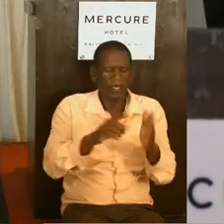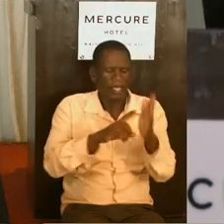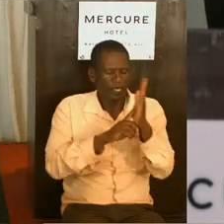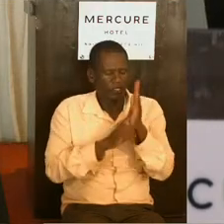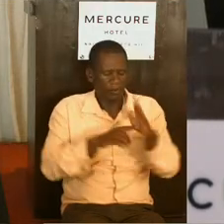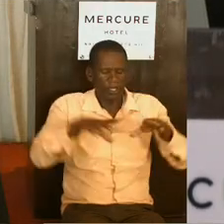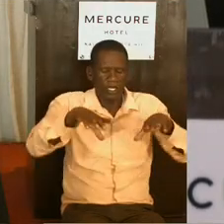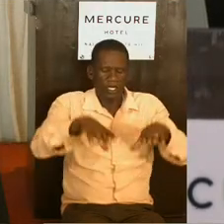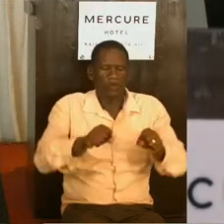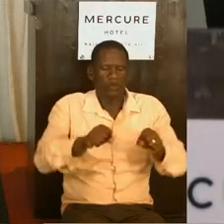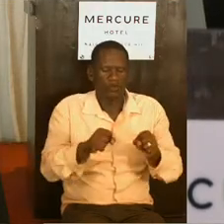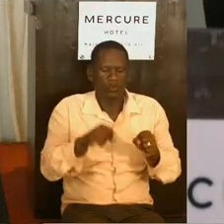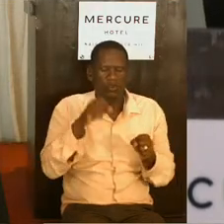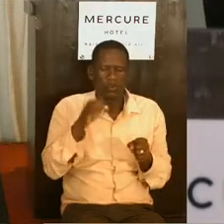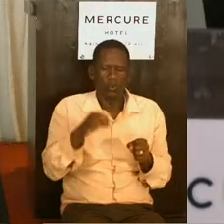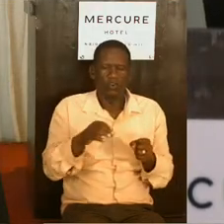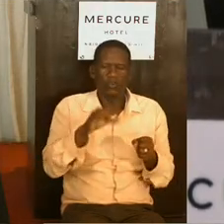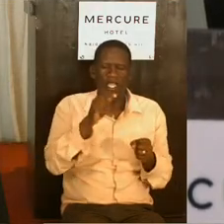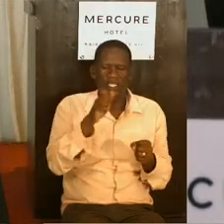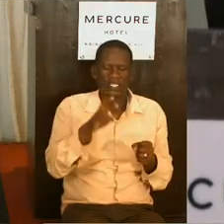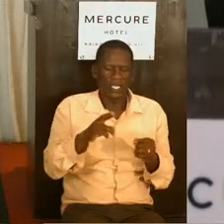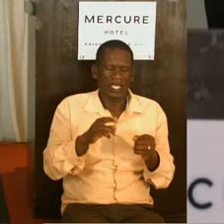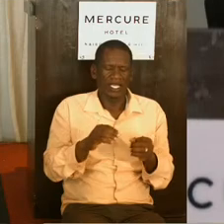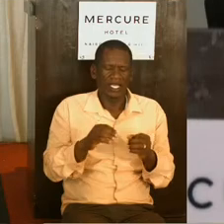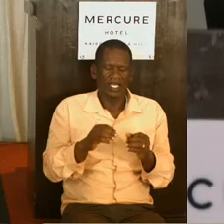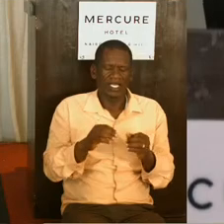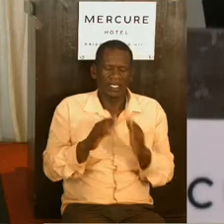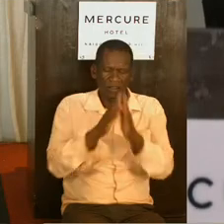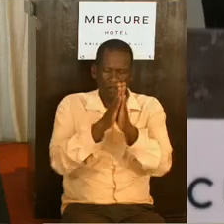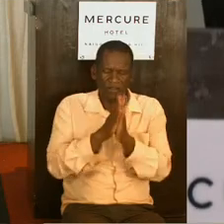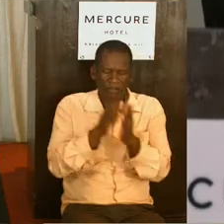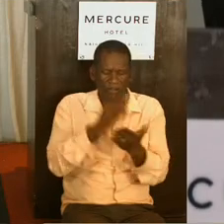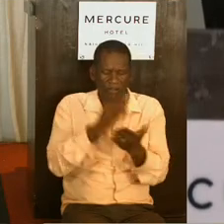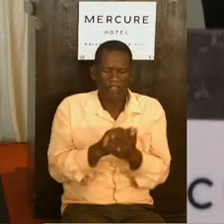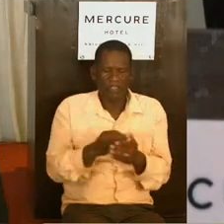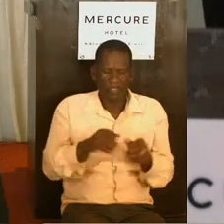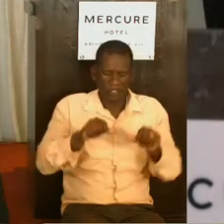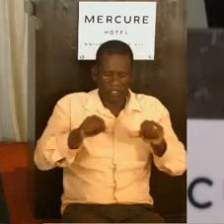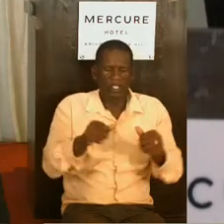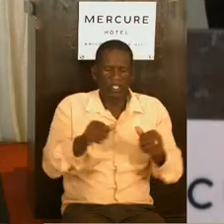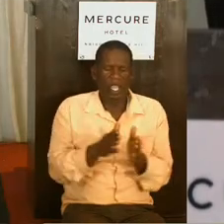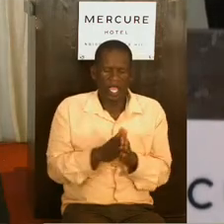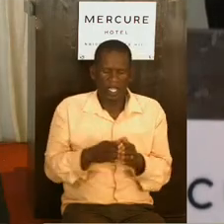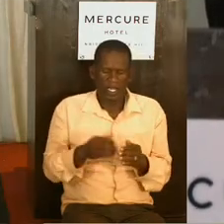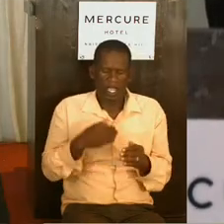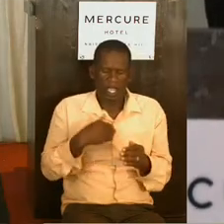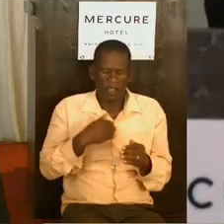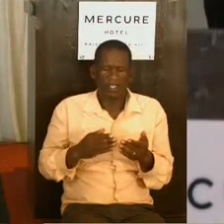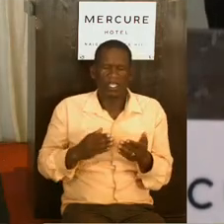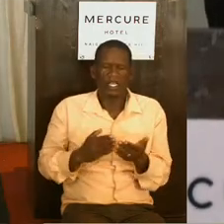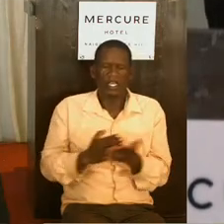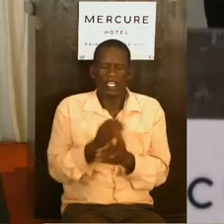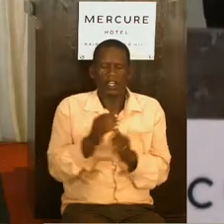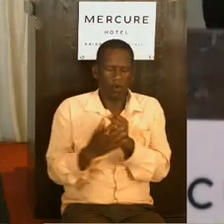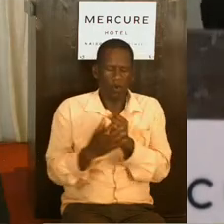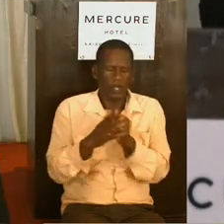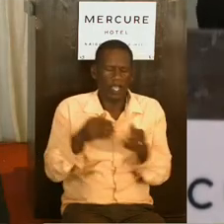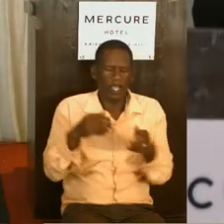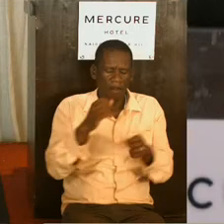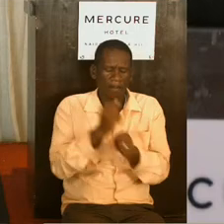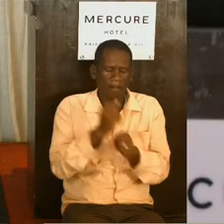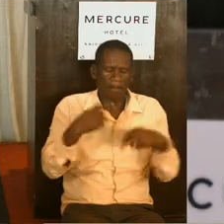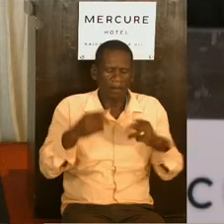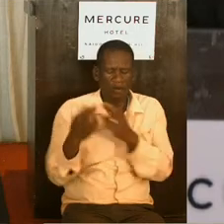in adoption of interdenominational coexistence Fair history holding right holders accountable